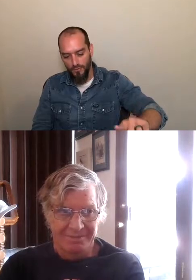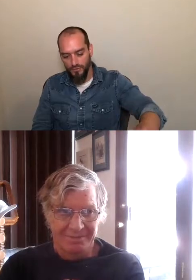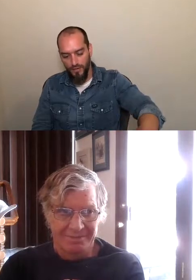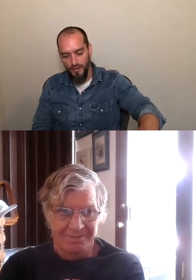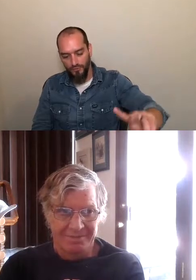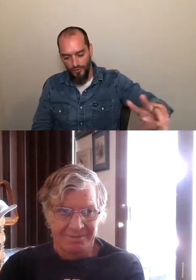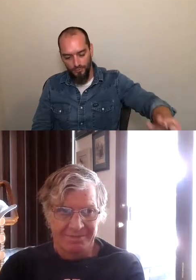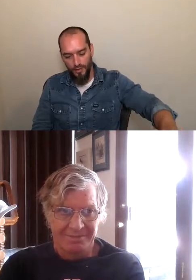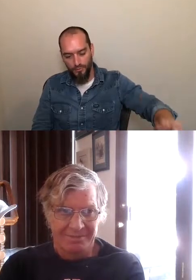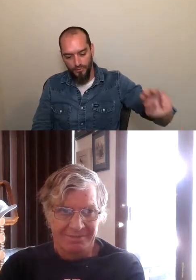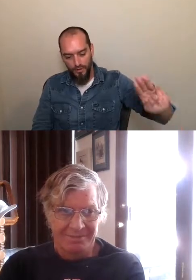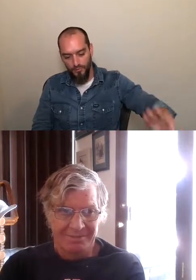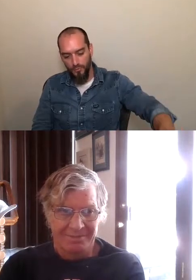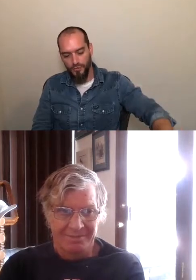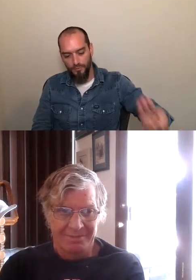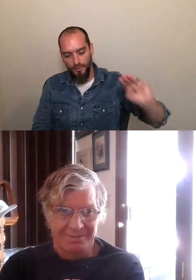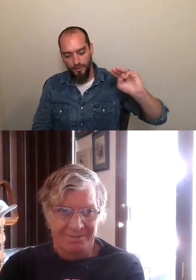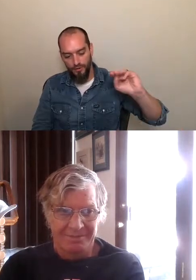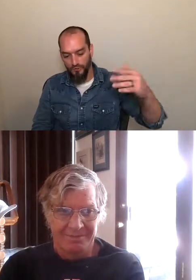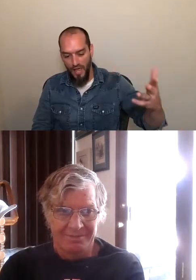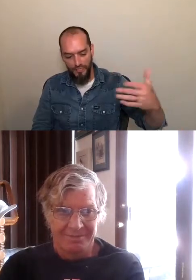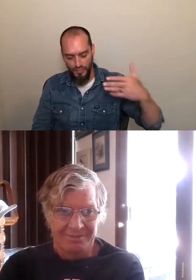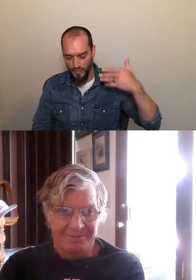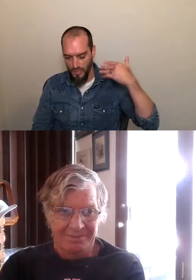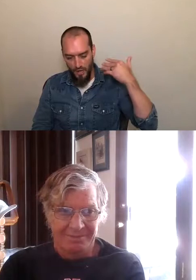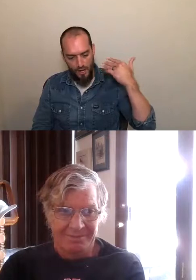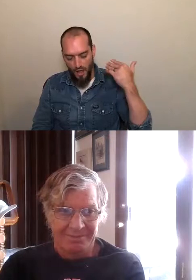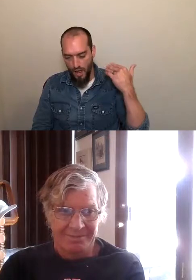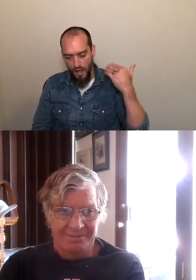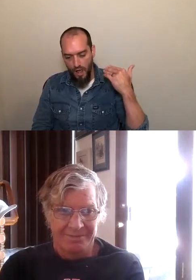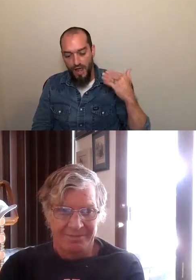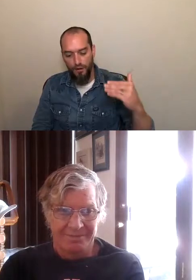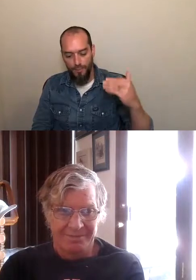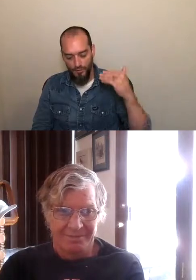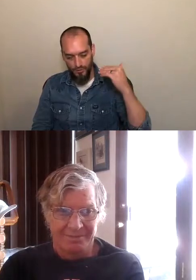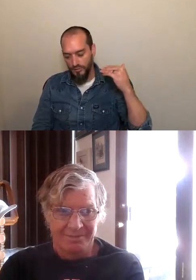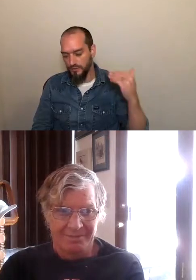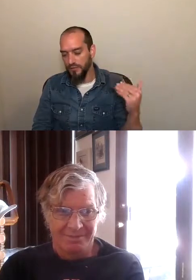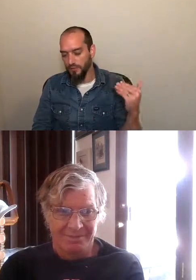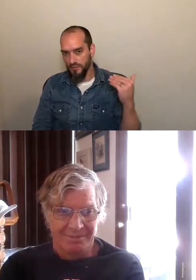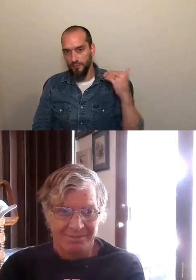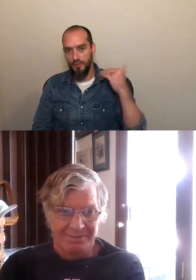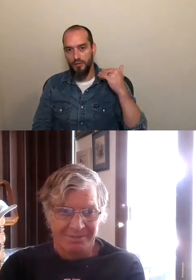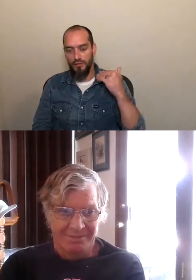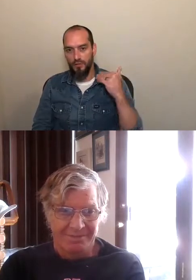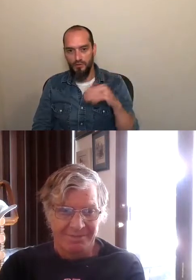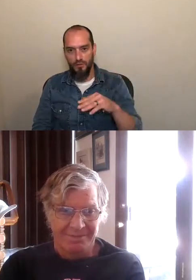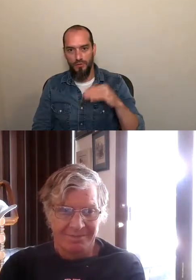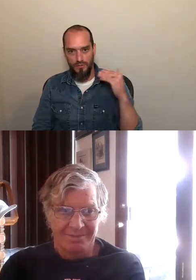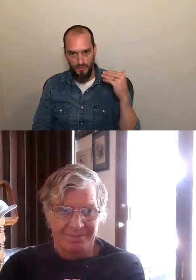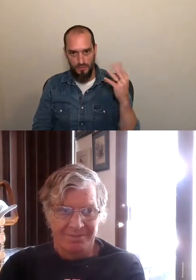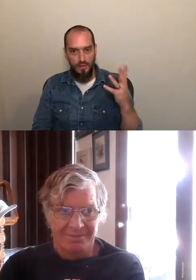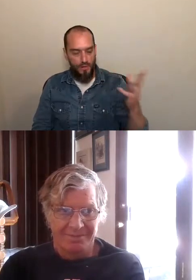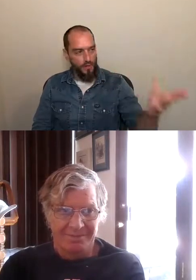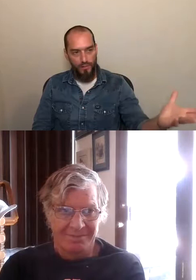If you focus on airflow, proper grout, moisture barriers, flashing, air barriers, continuous air barriers, focus on